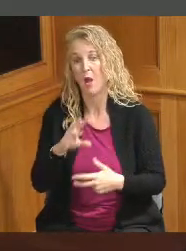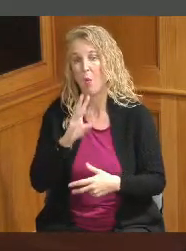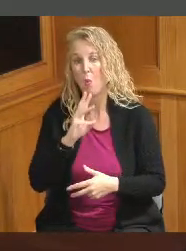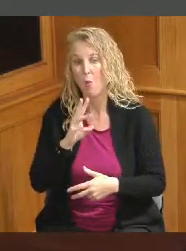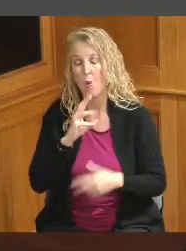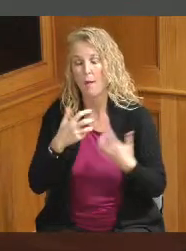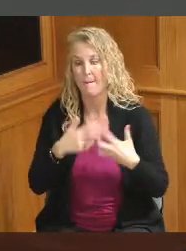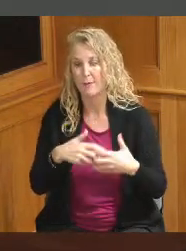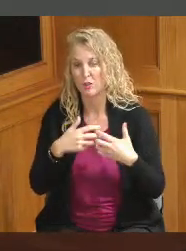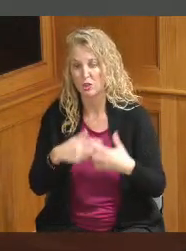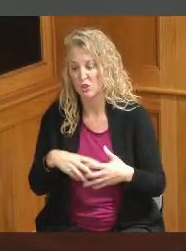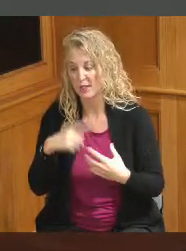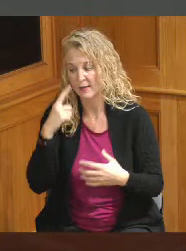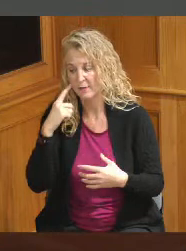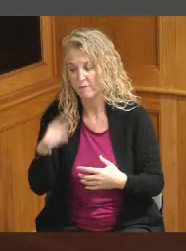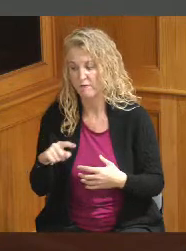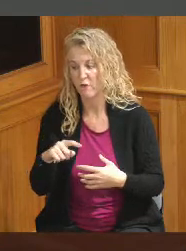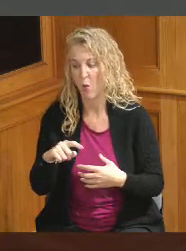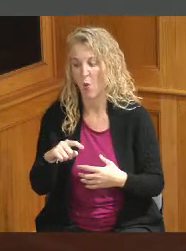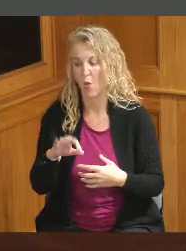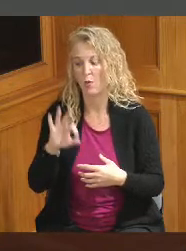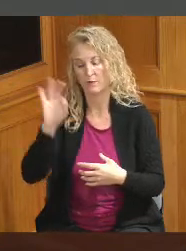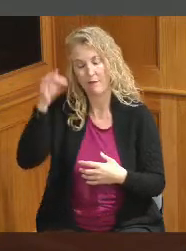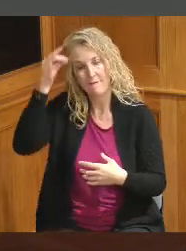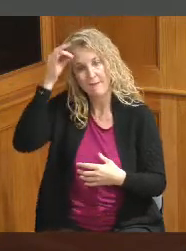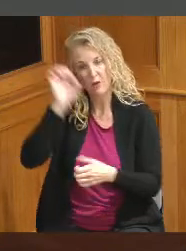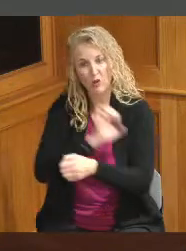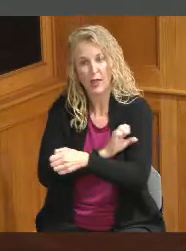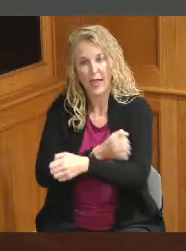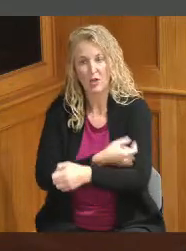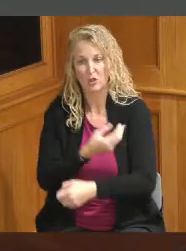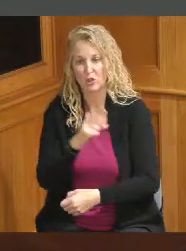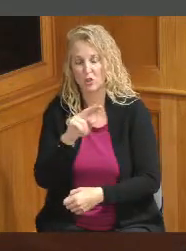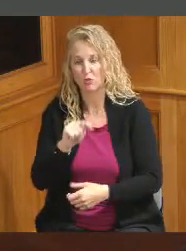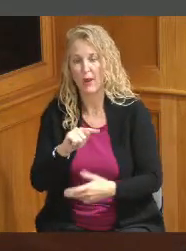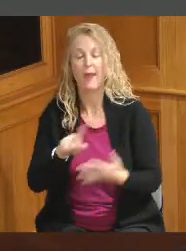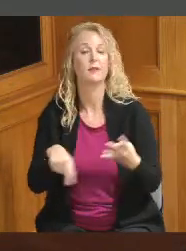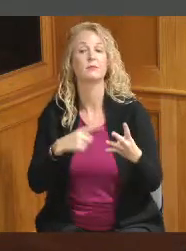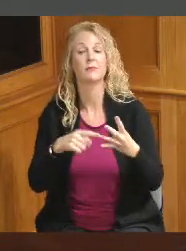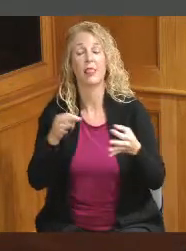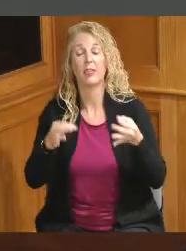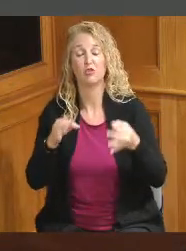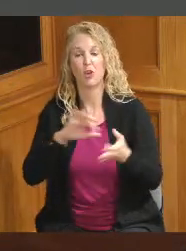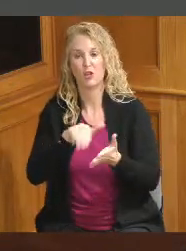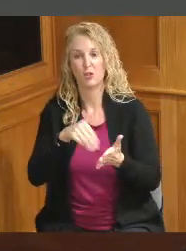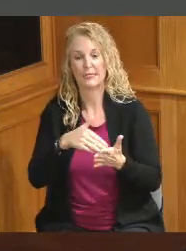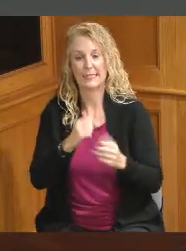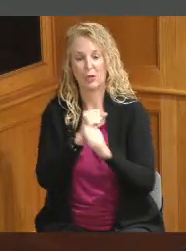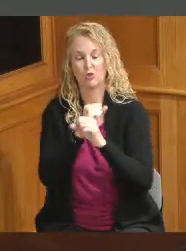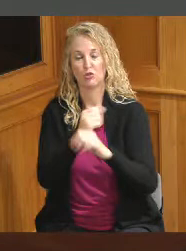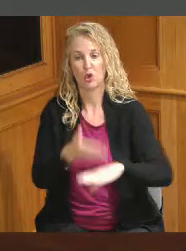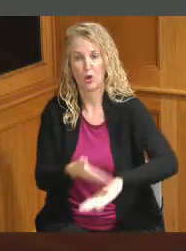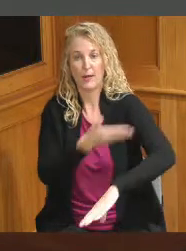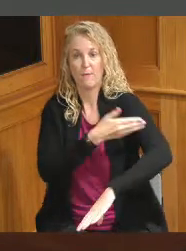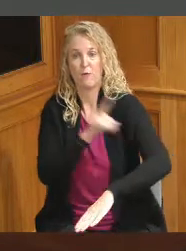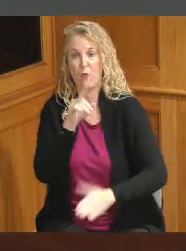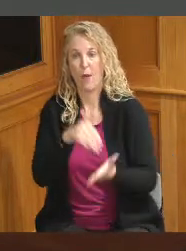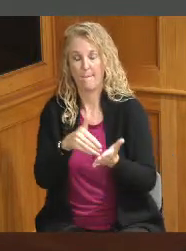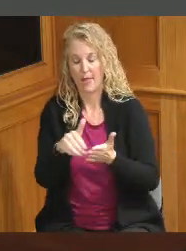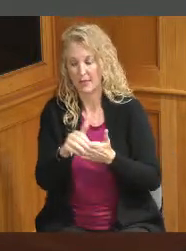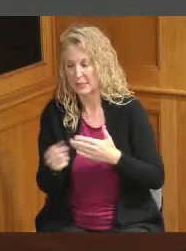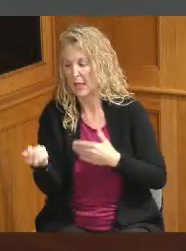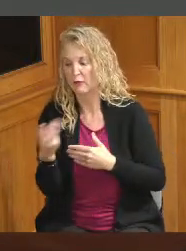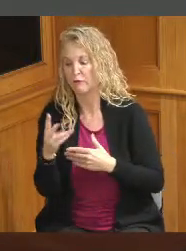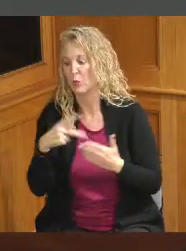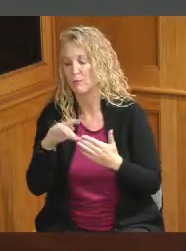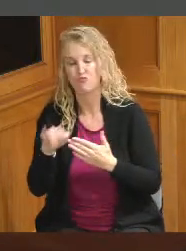9th that's being funded through a federal energy grant. It includes Justice Center security improvements at $1 million, several projects